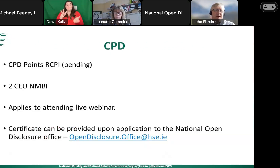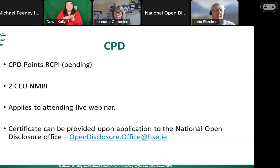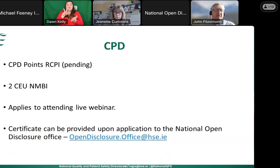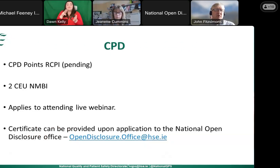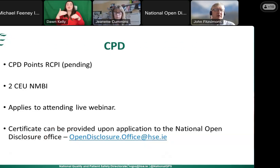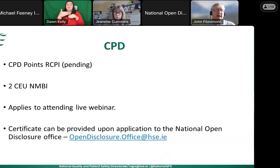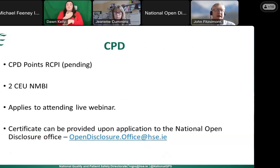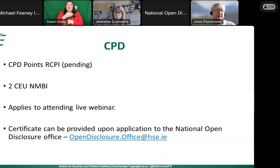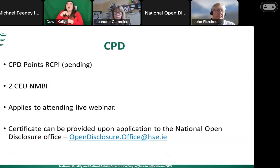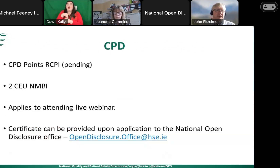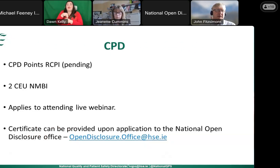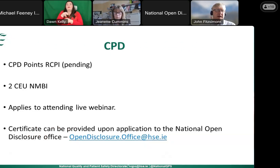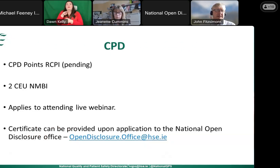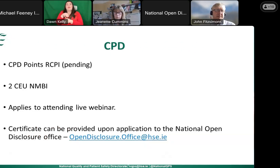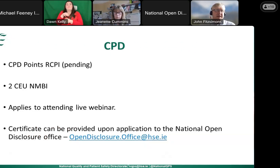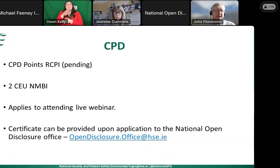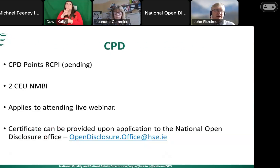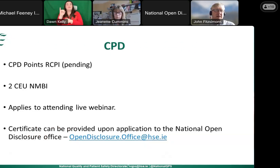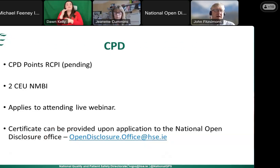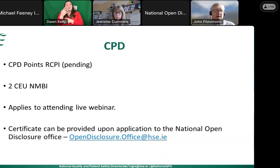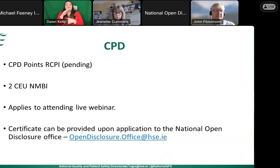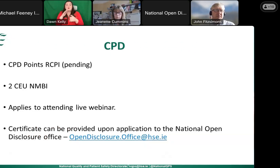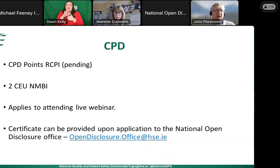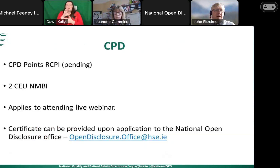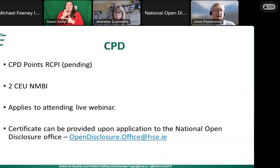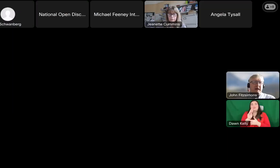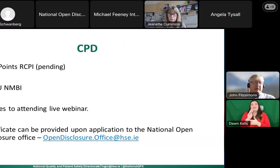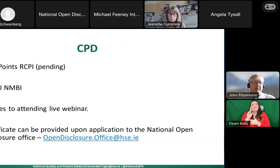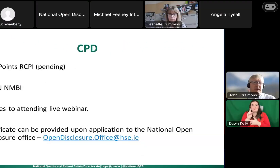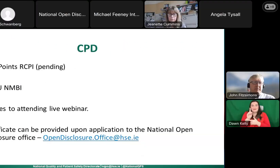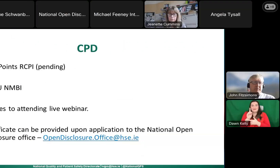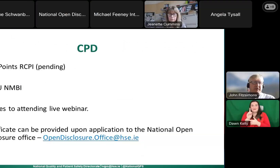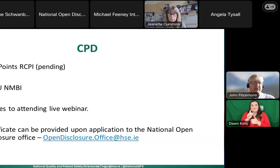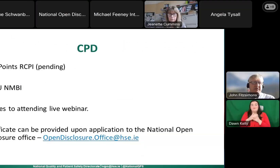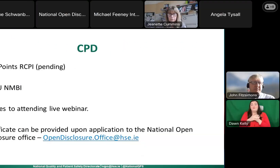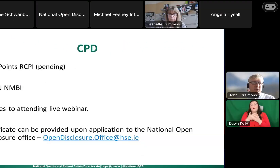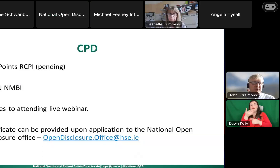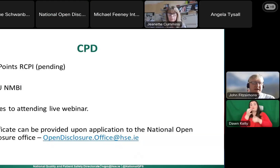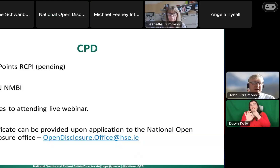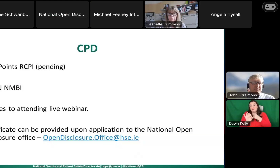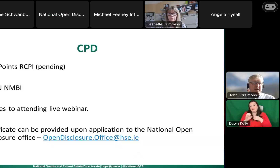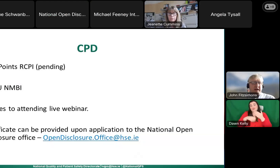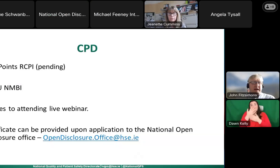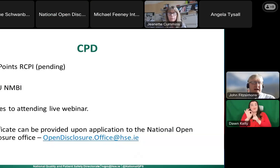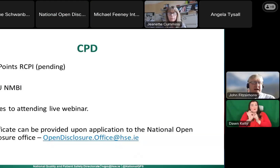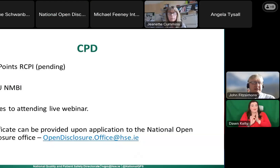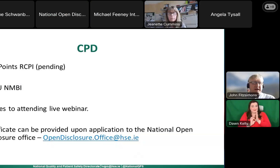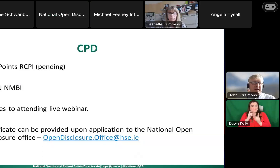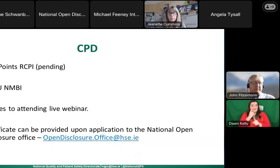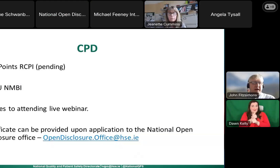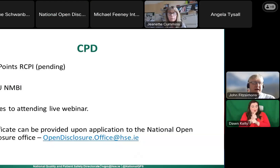an NIMBY for CPD or professional development points there,